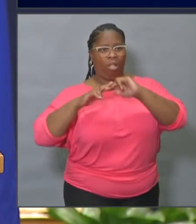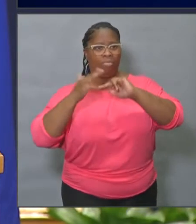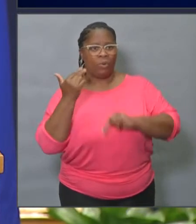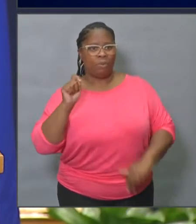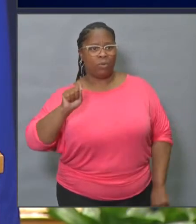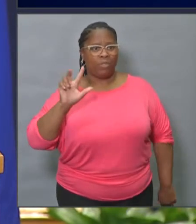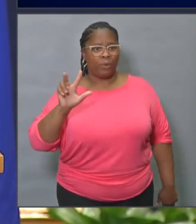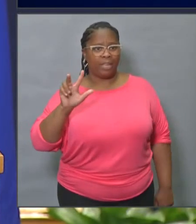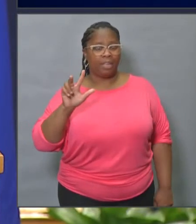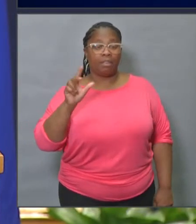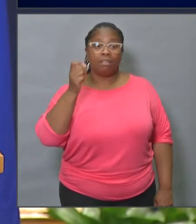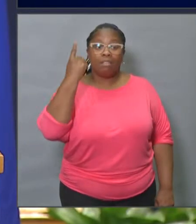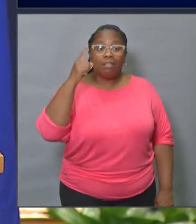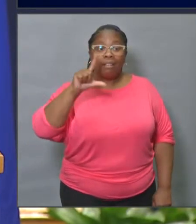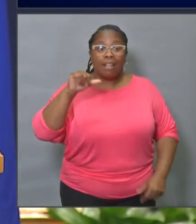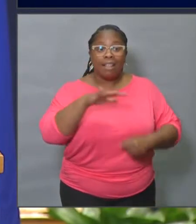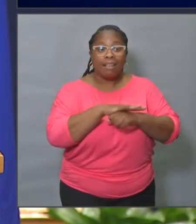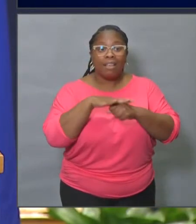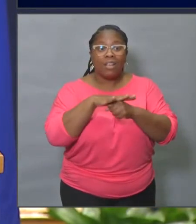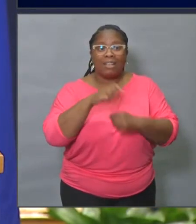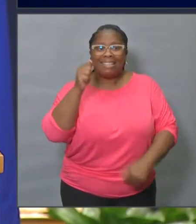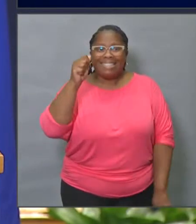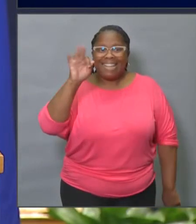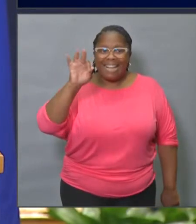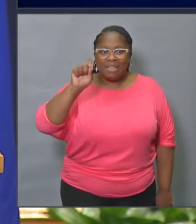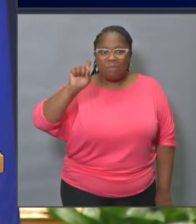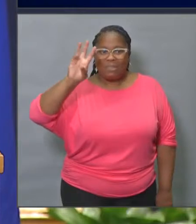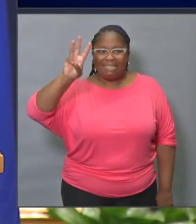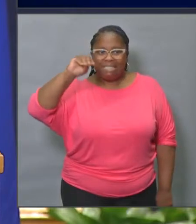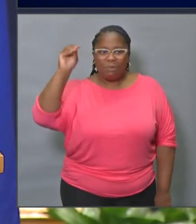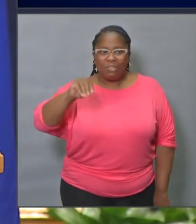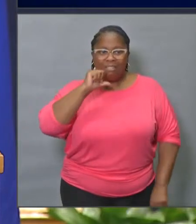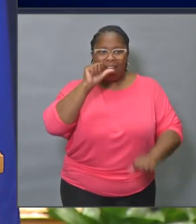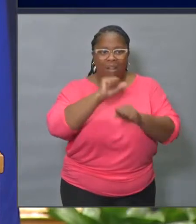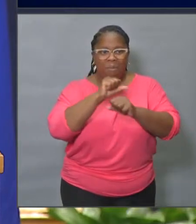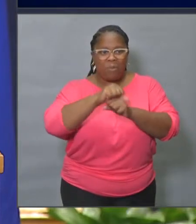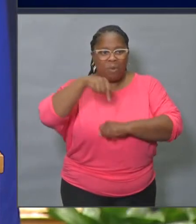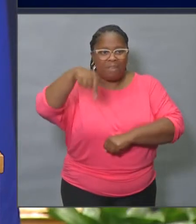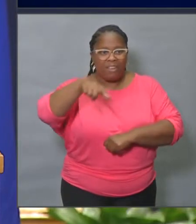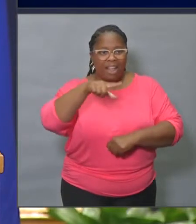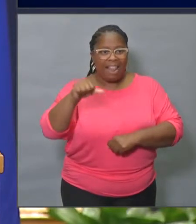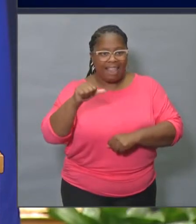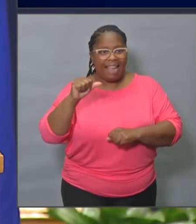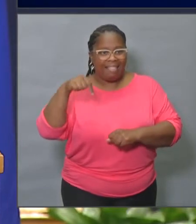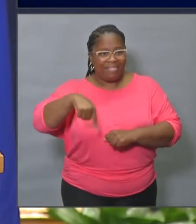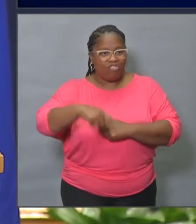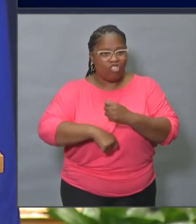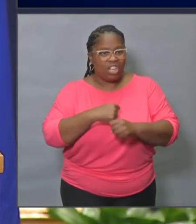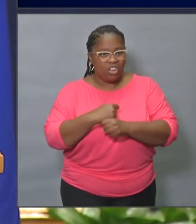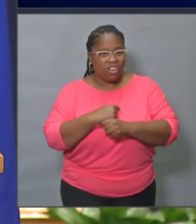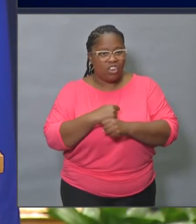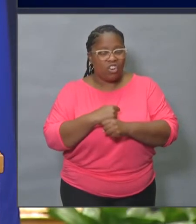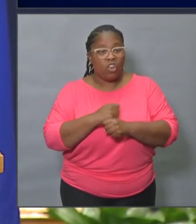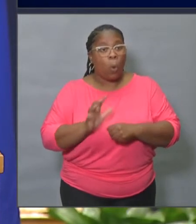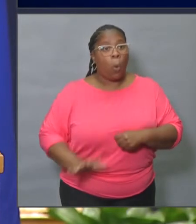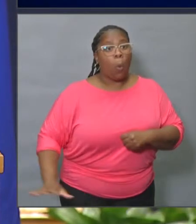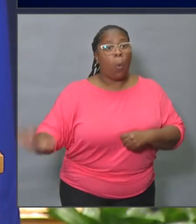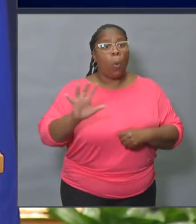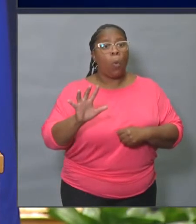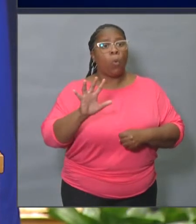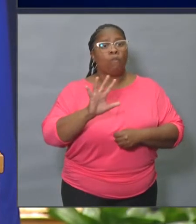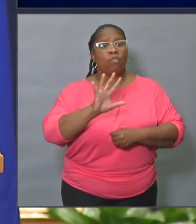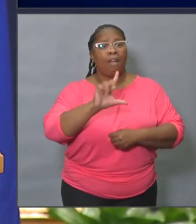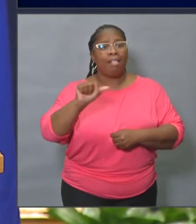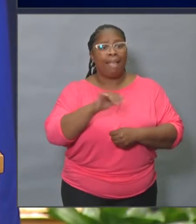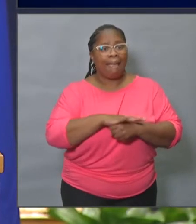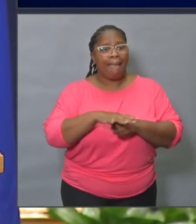of 19.6% in April of this year. And moreover, a total of 1.6 million LA County